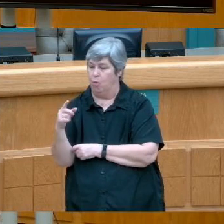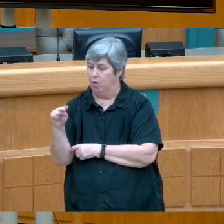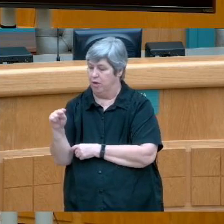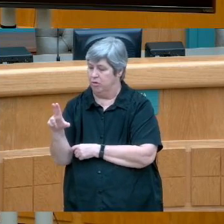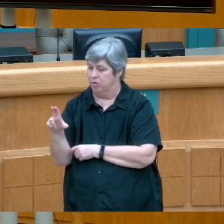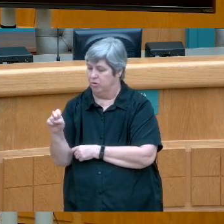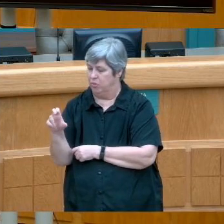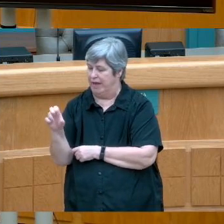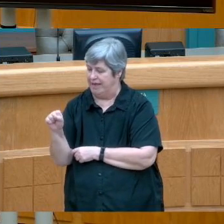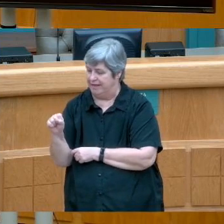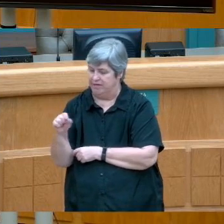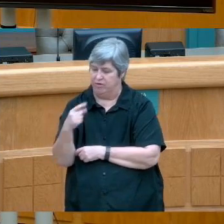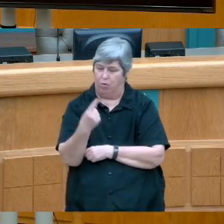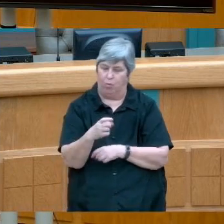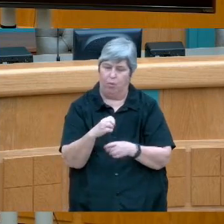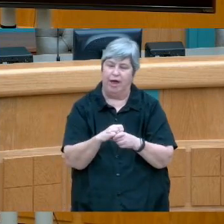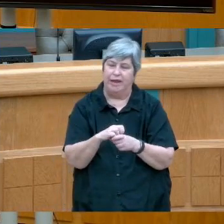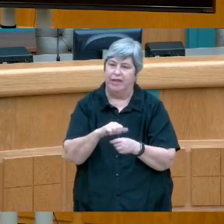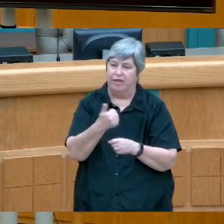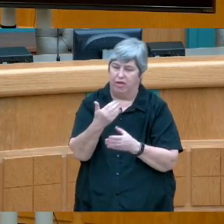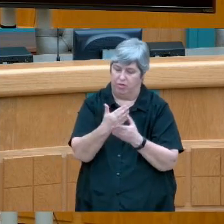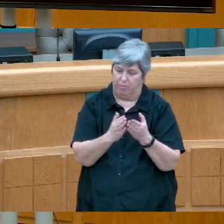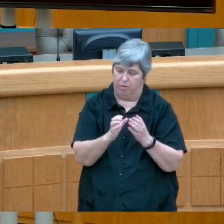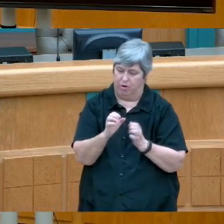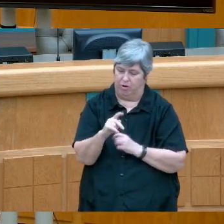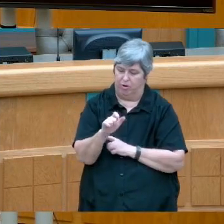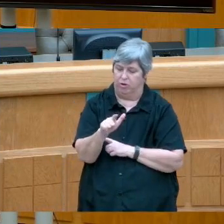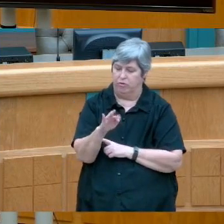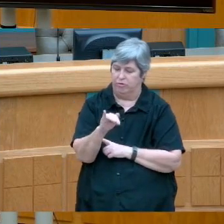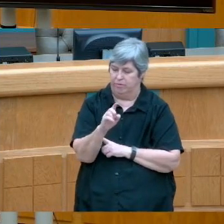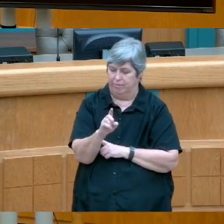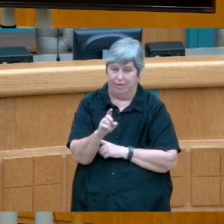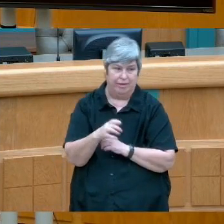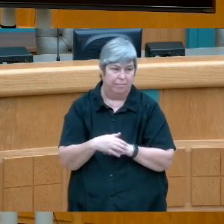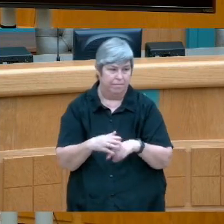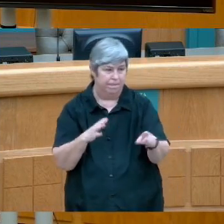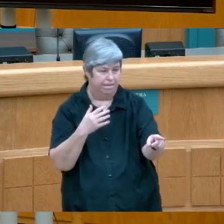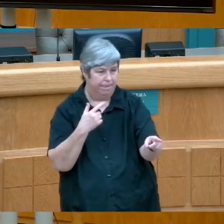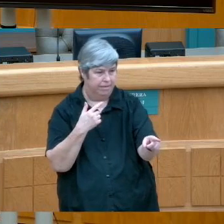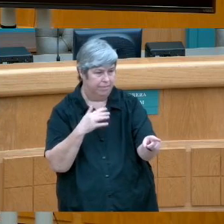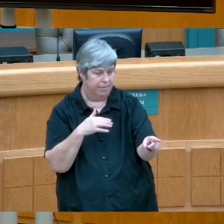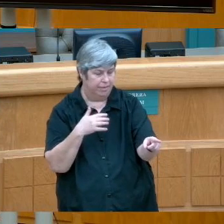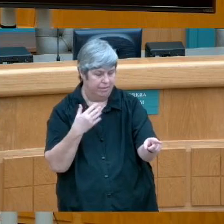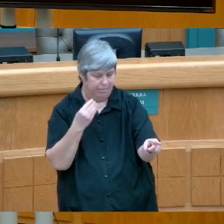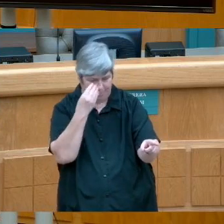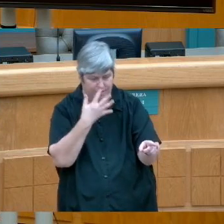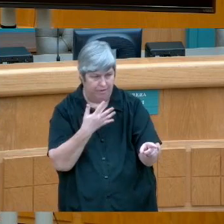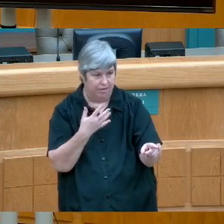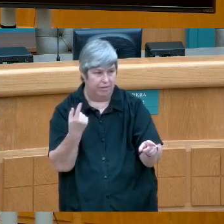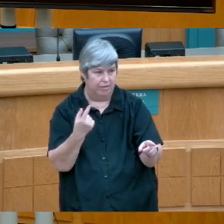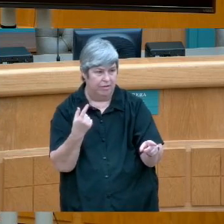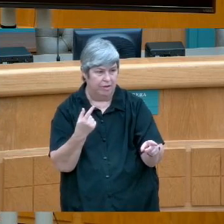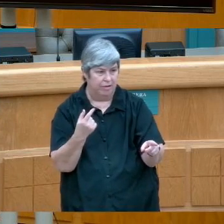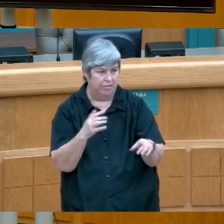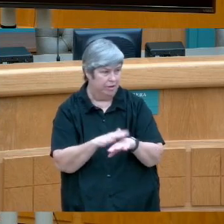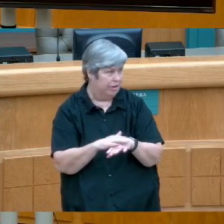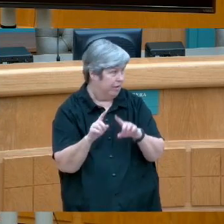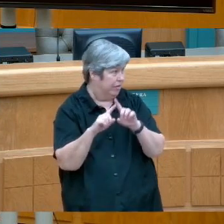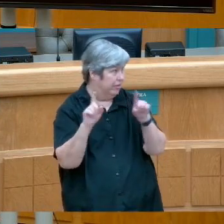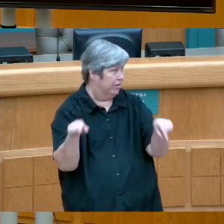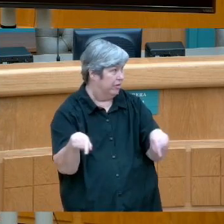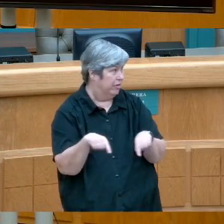Nueces and one in the rest of the Coastal Bend area. Dr. Bird, Yes. Just on the graph, for some reason on the screen, that